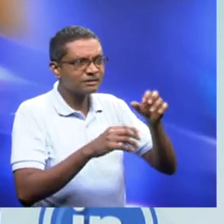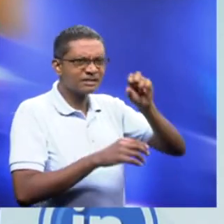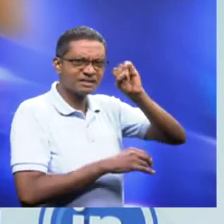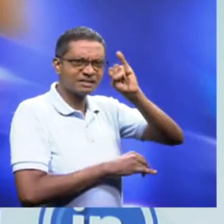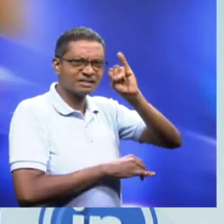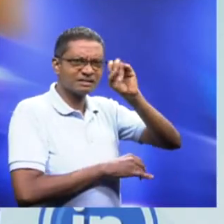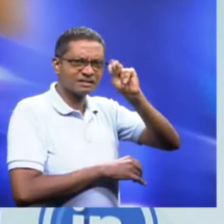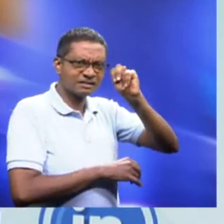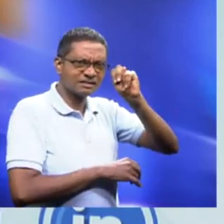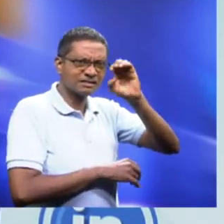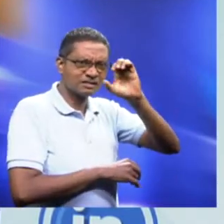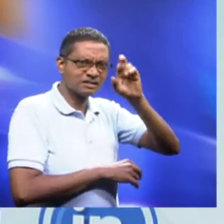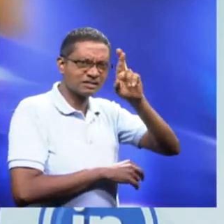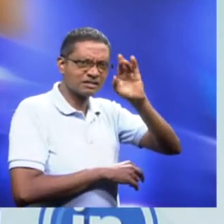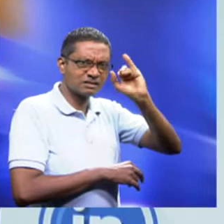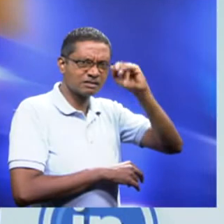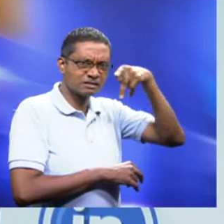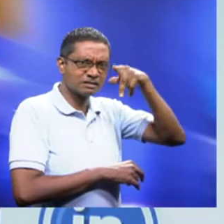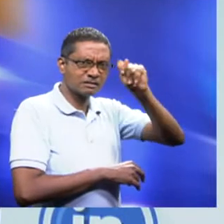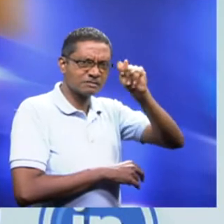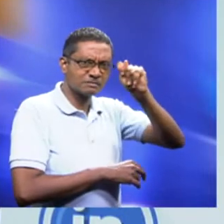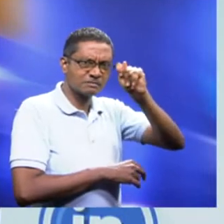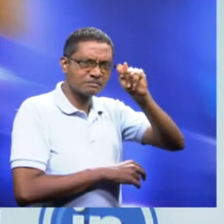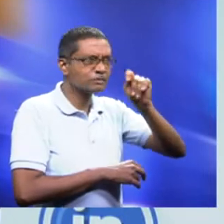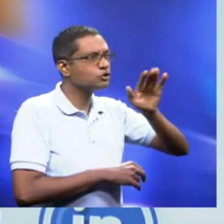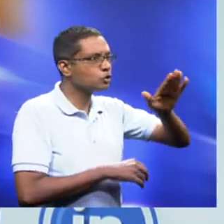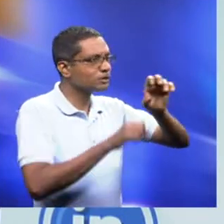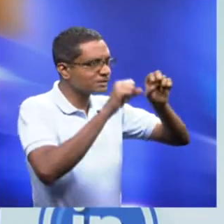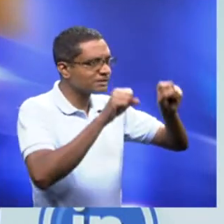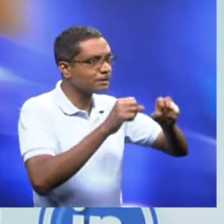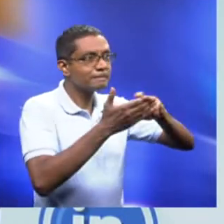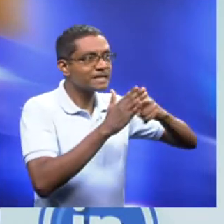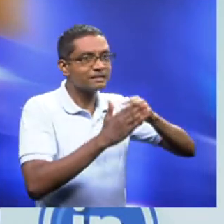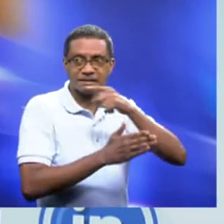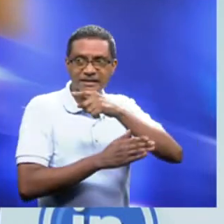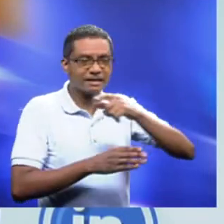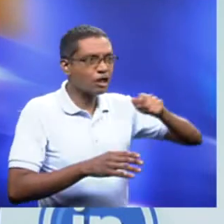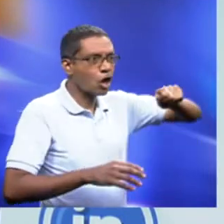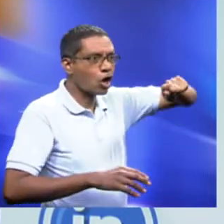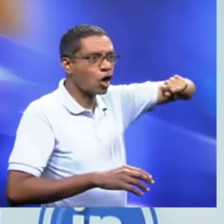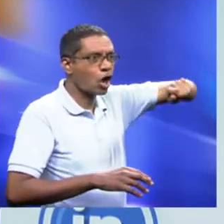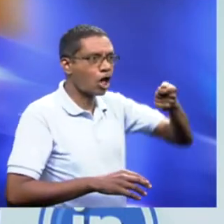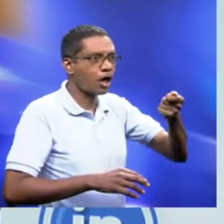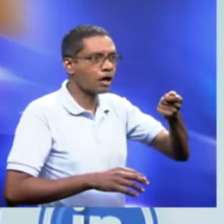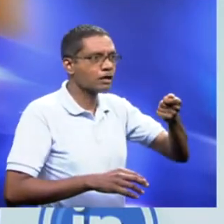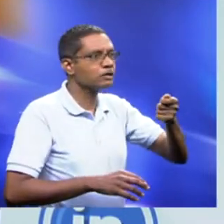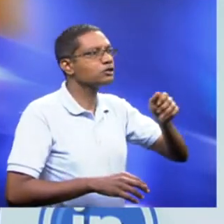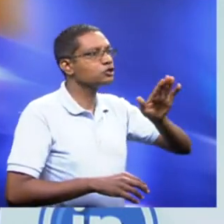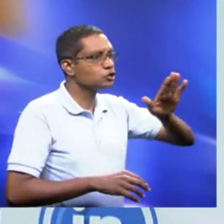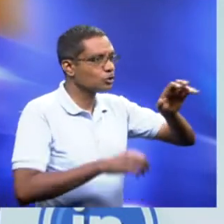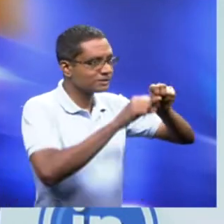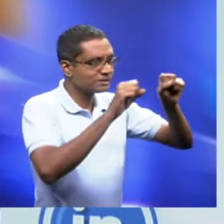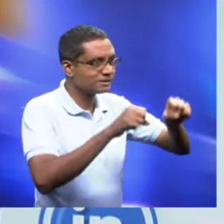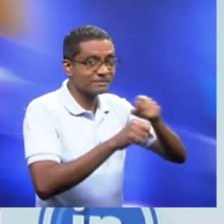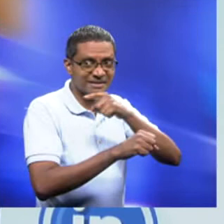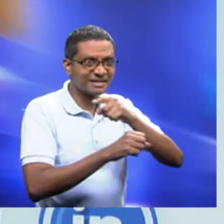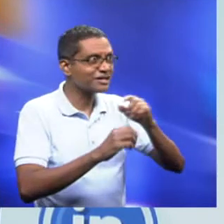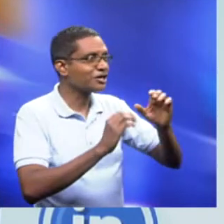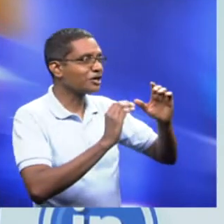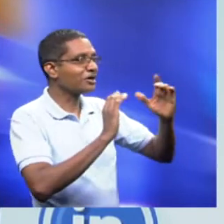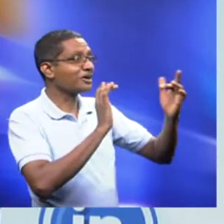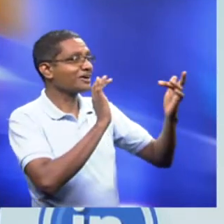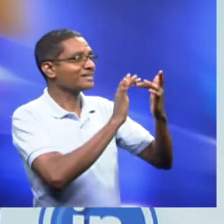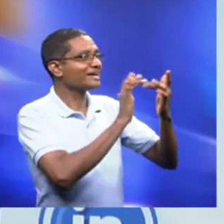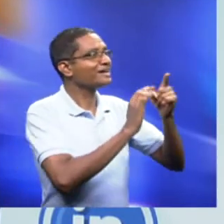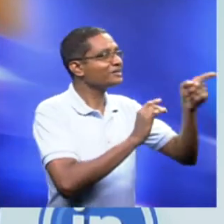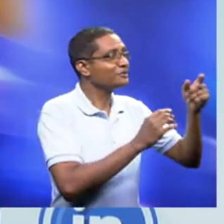your device or system, they lock it with a key. That's what the encryption is. And then they contact you to inform you that